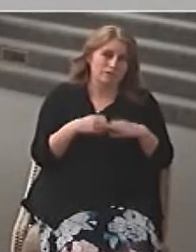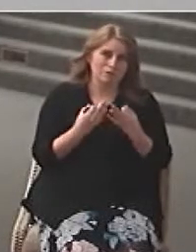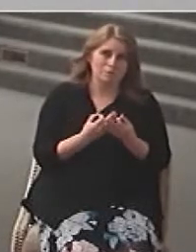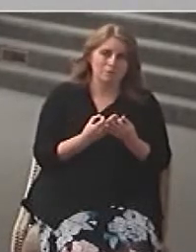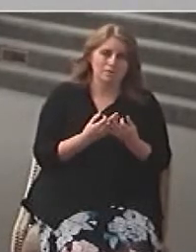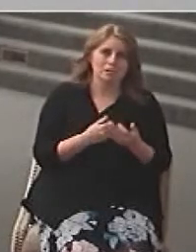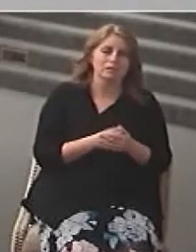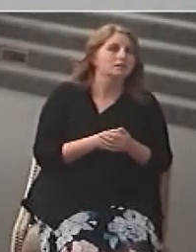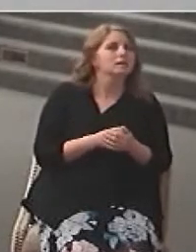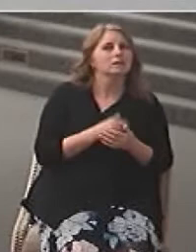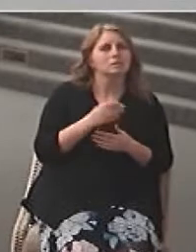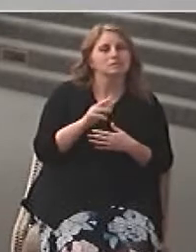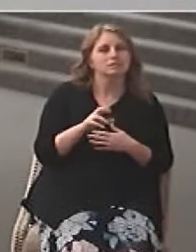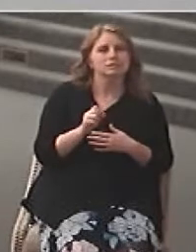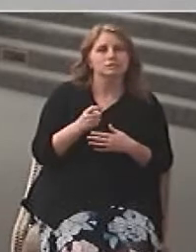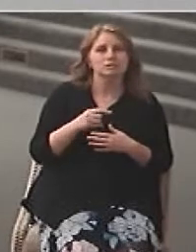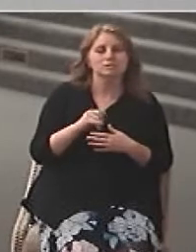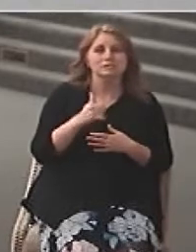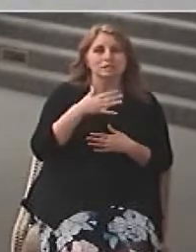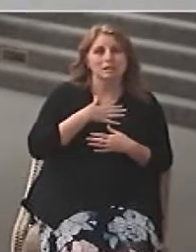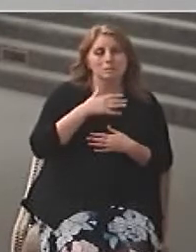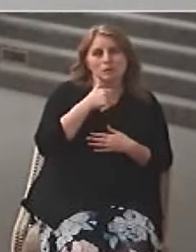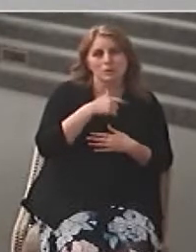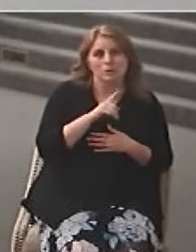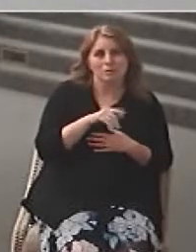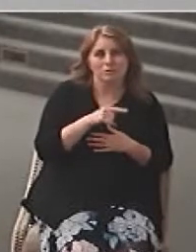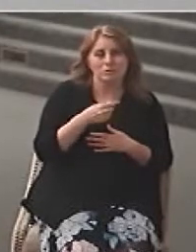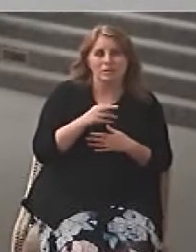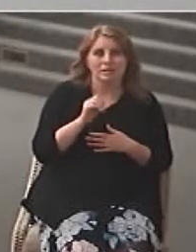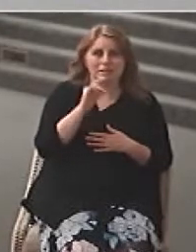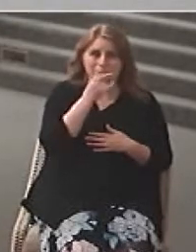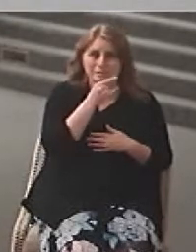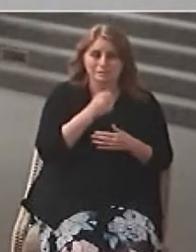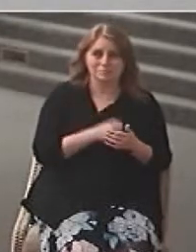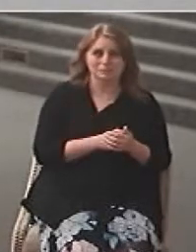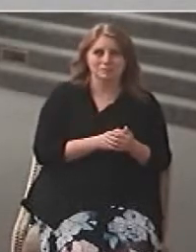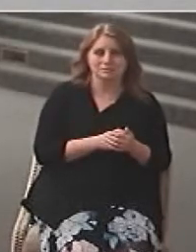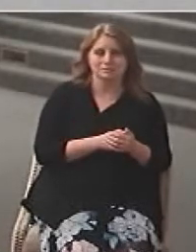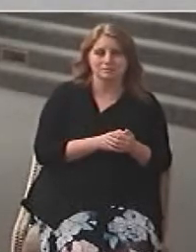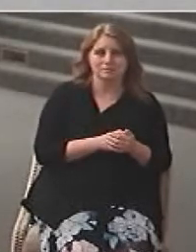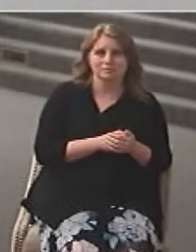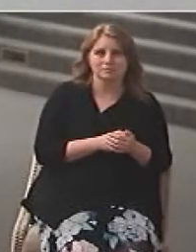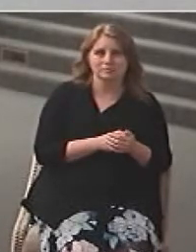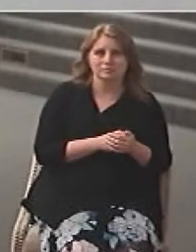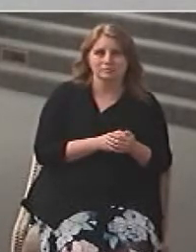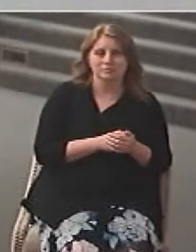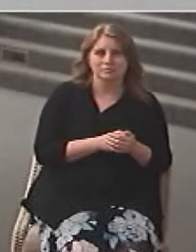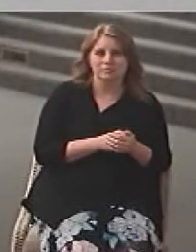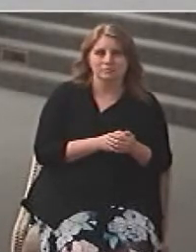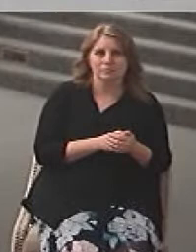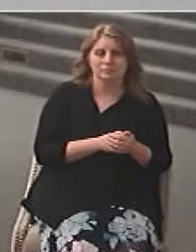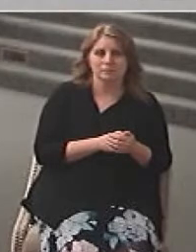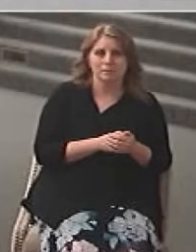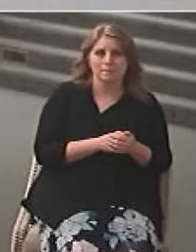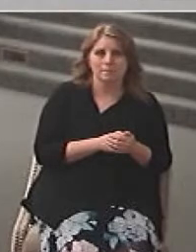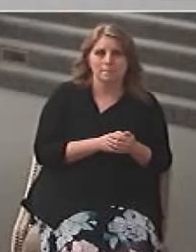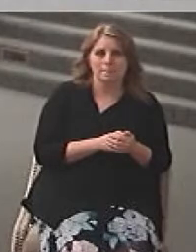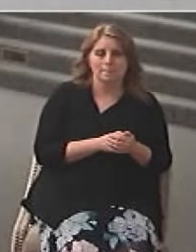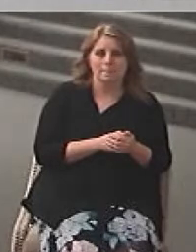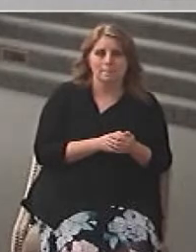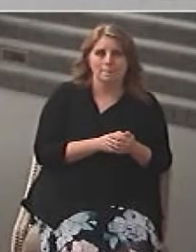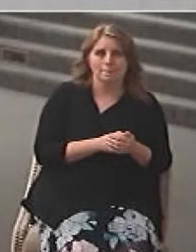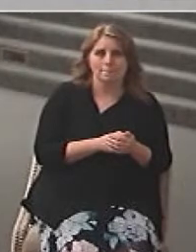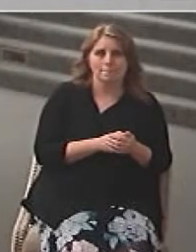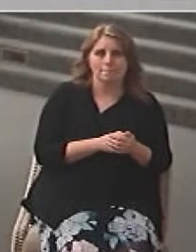I'm one of the grandkids, so sorry, Wesley, we're related. And I don't know if you can't hear it. Can you not hear me?